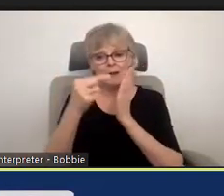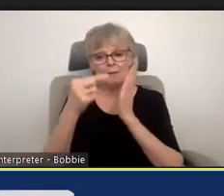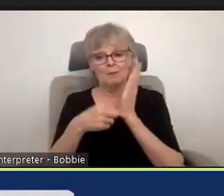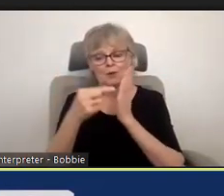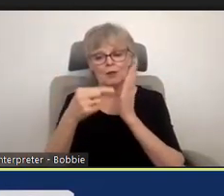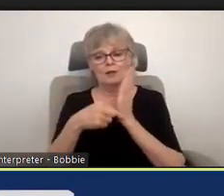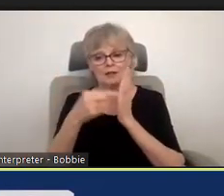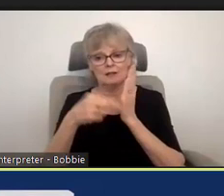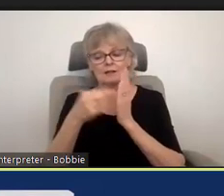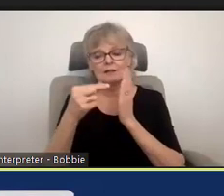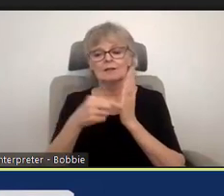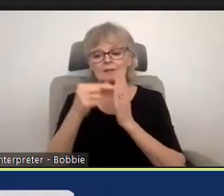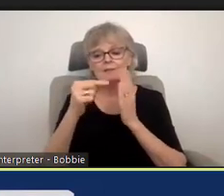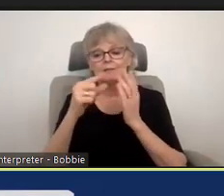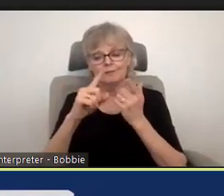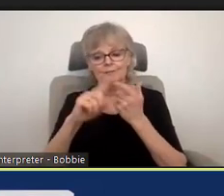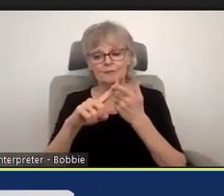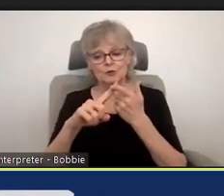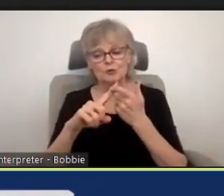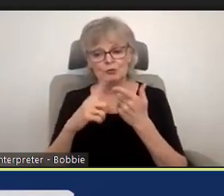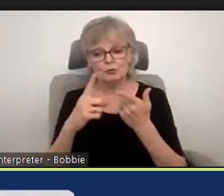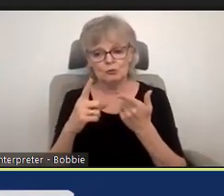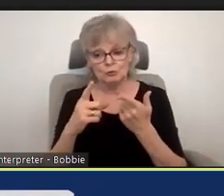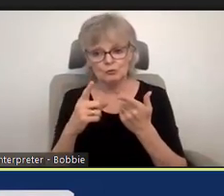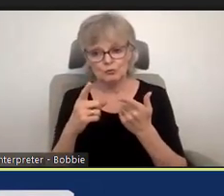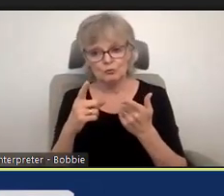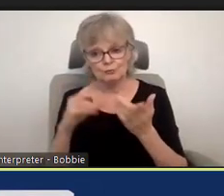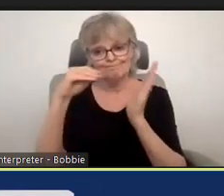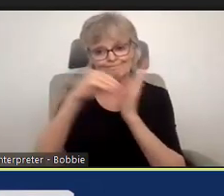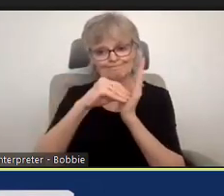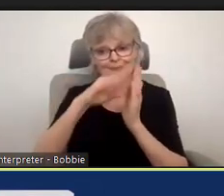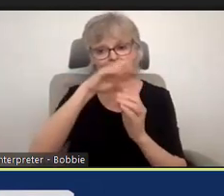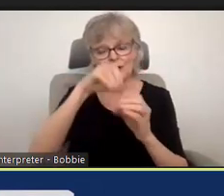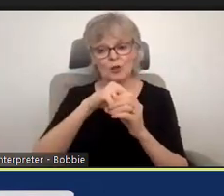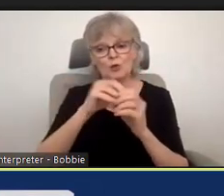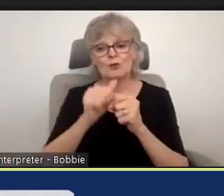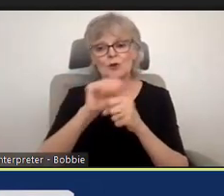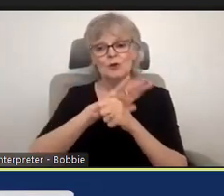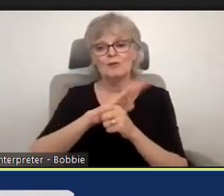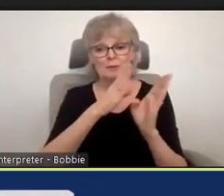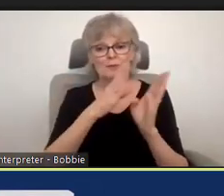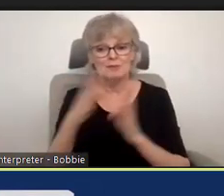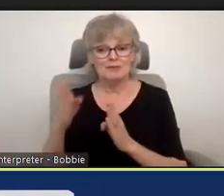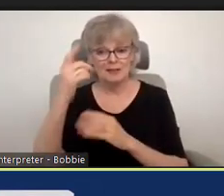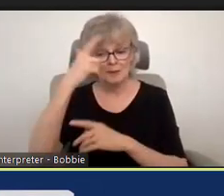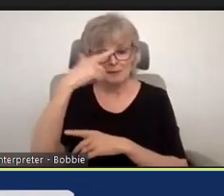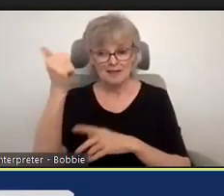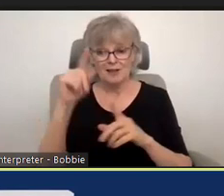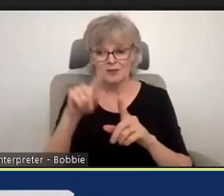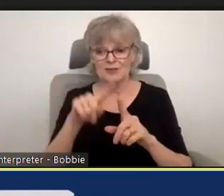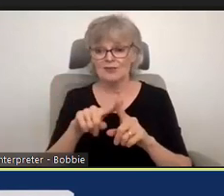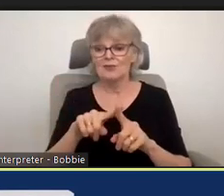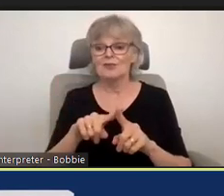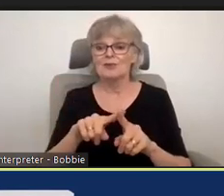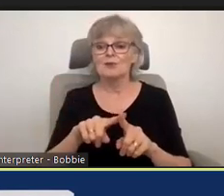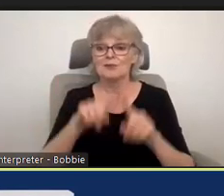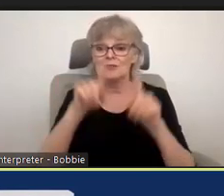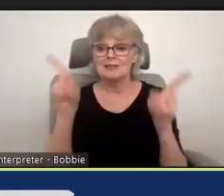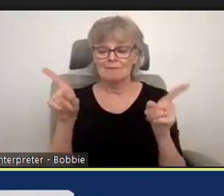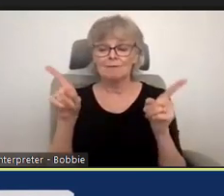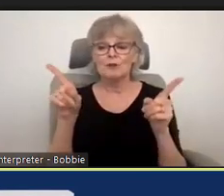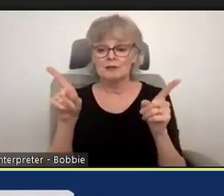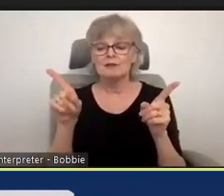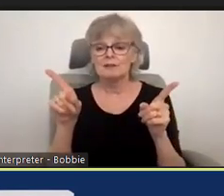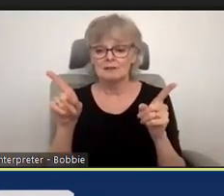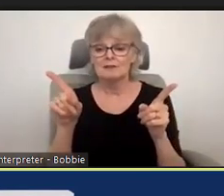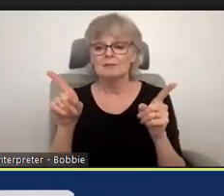addressing COVID preparedness, because there are some differences with all hazards